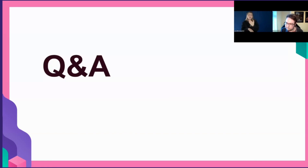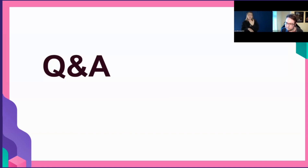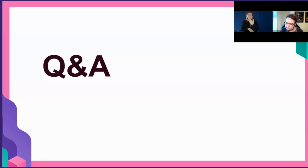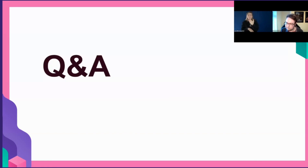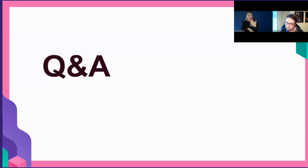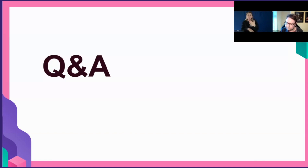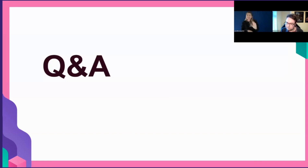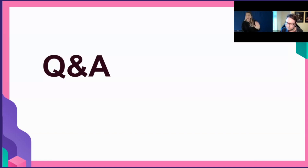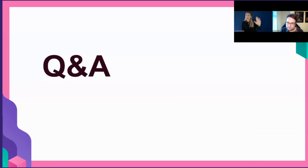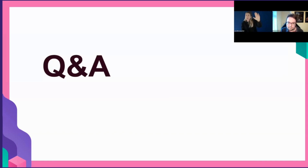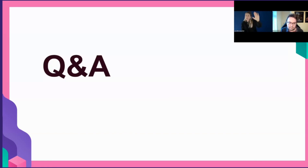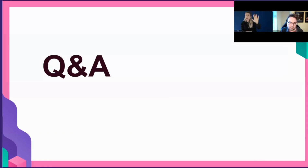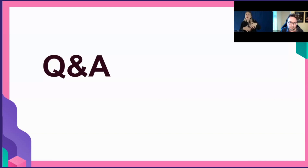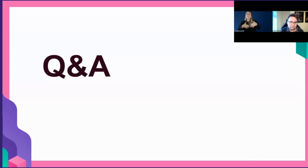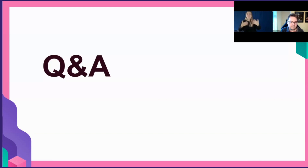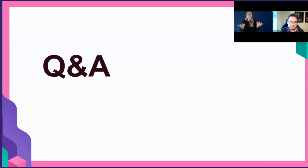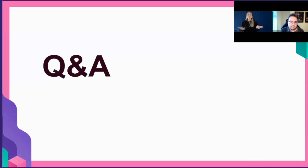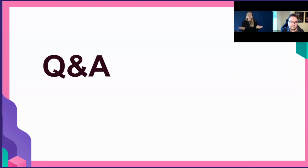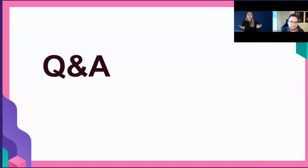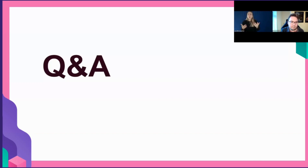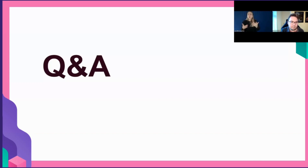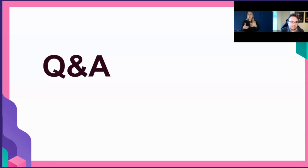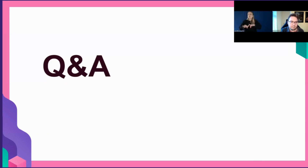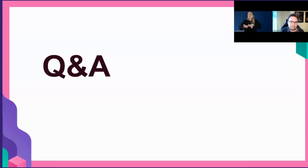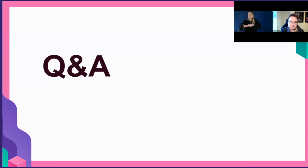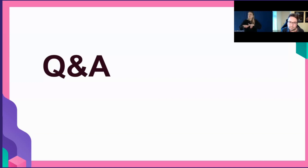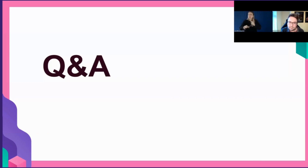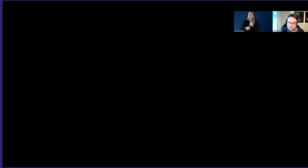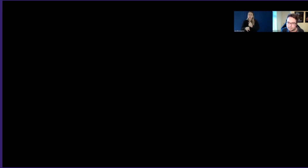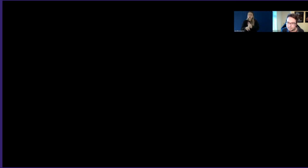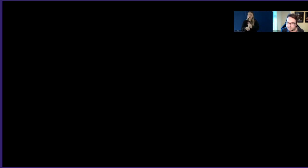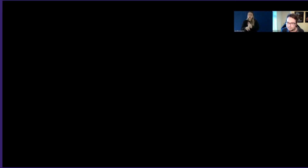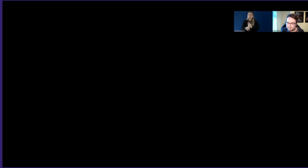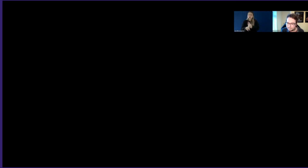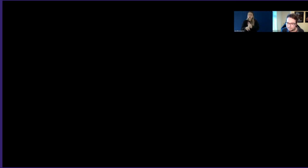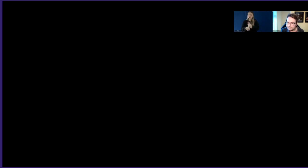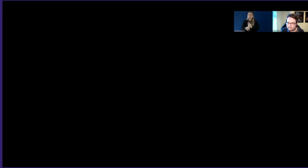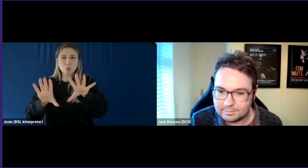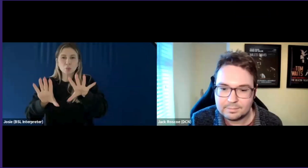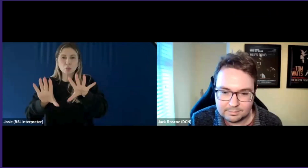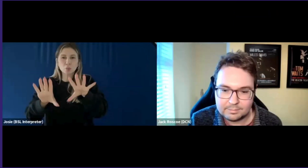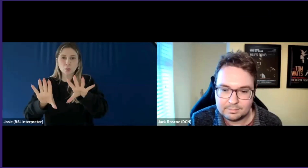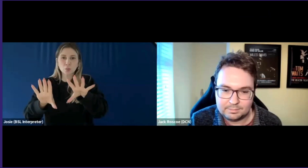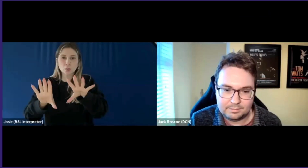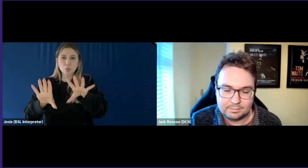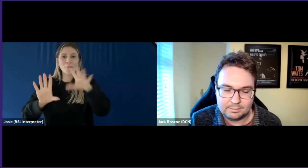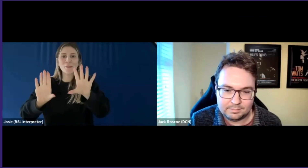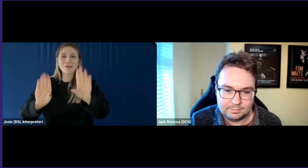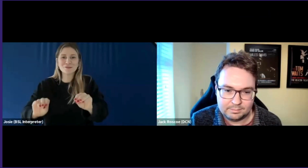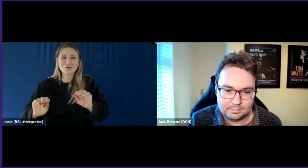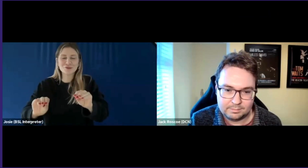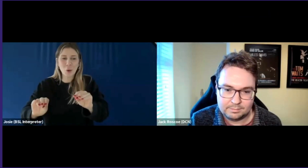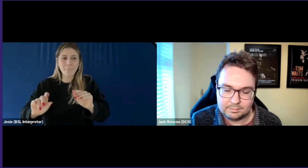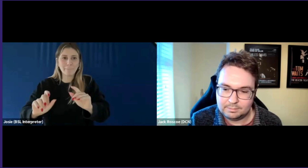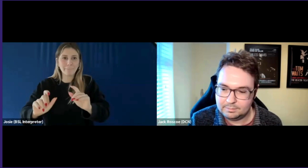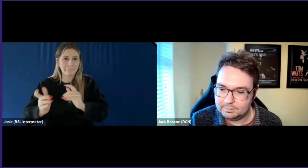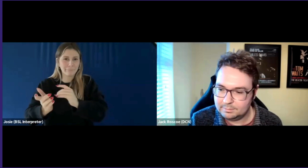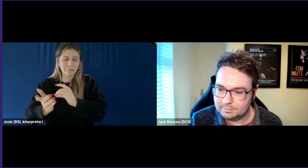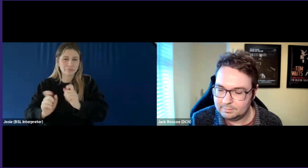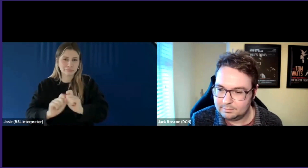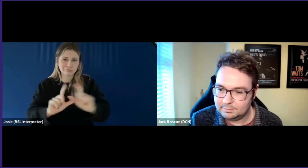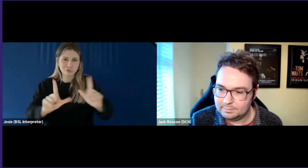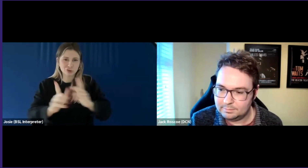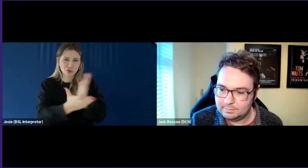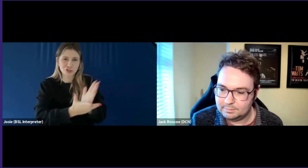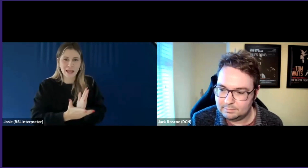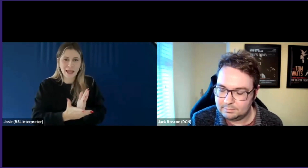mind stop your screen sharing so I can see everybody? We can see everybody. Thank you. Please raise your